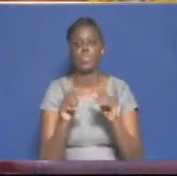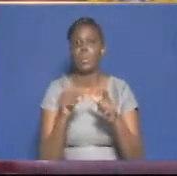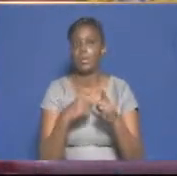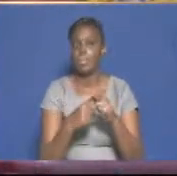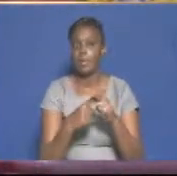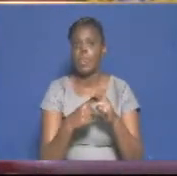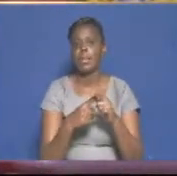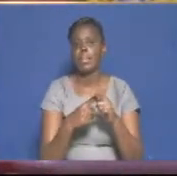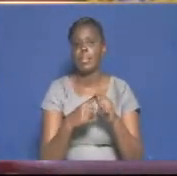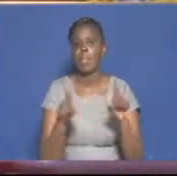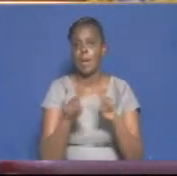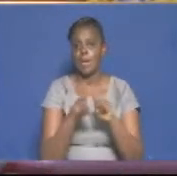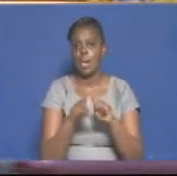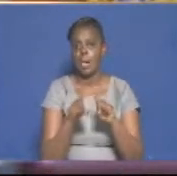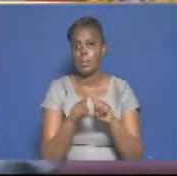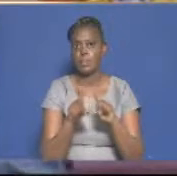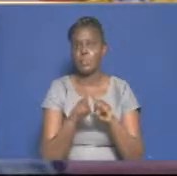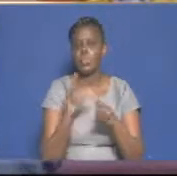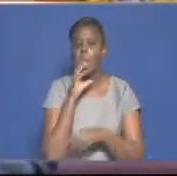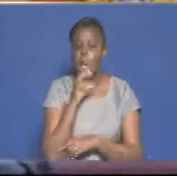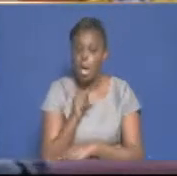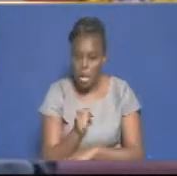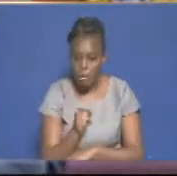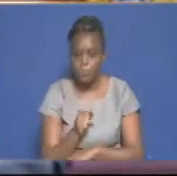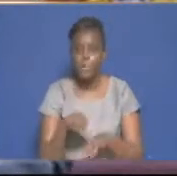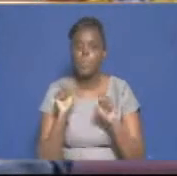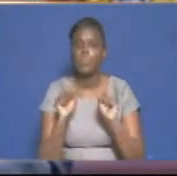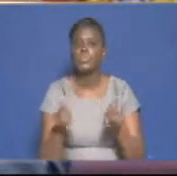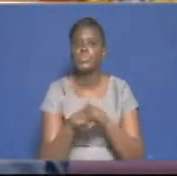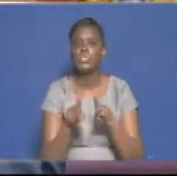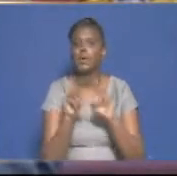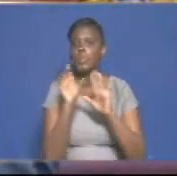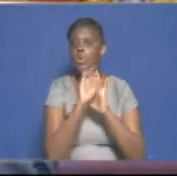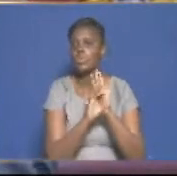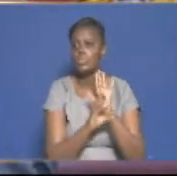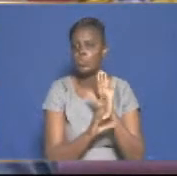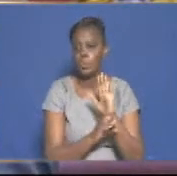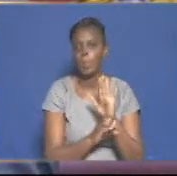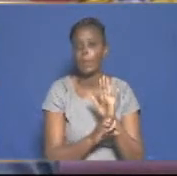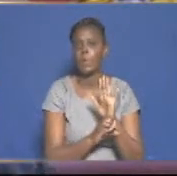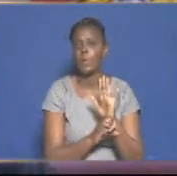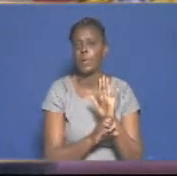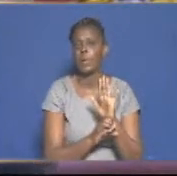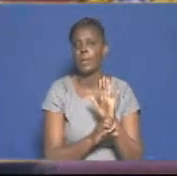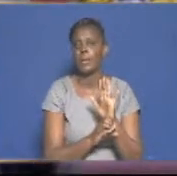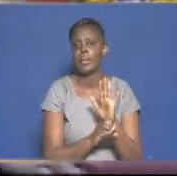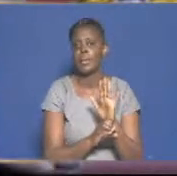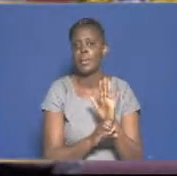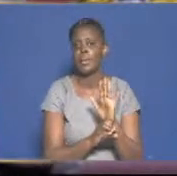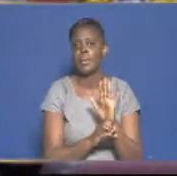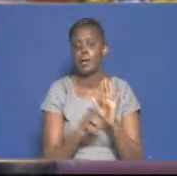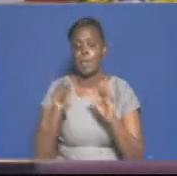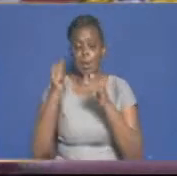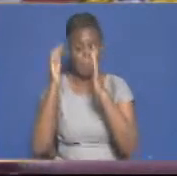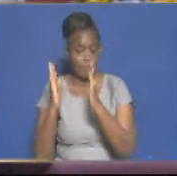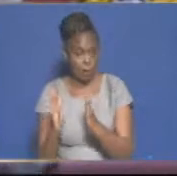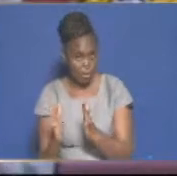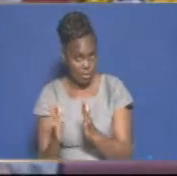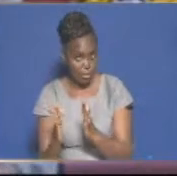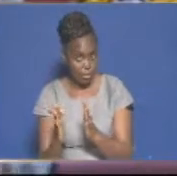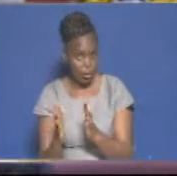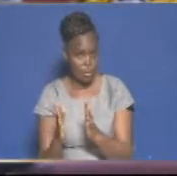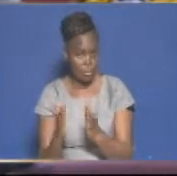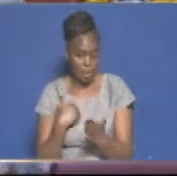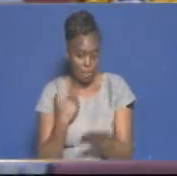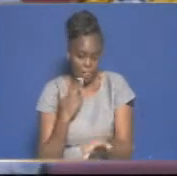the provision as to age could be said to be unconstitutional. Mm-hmm. But as Kenyans, the petitioners have the